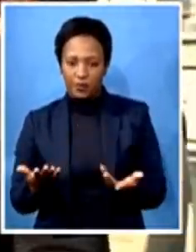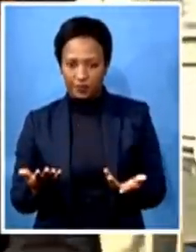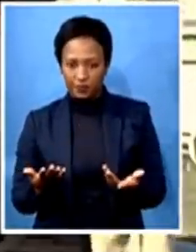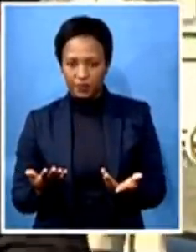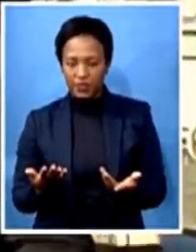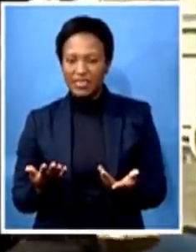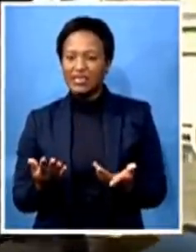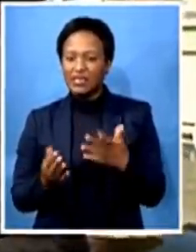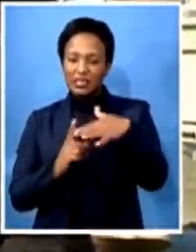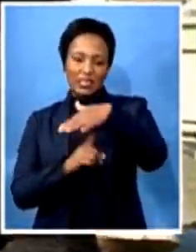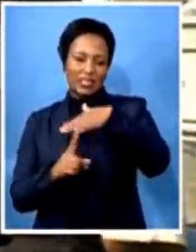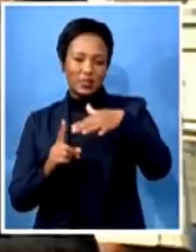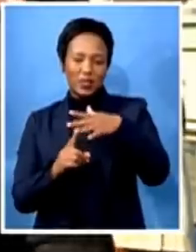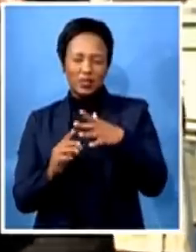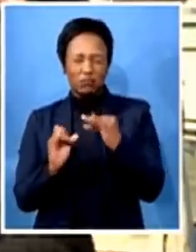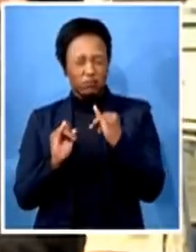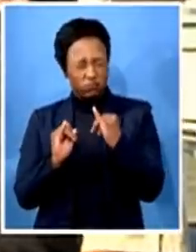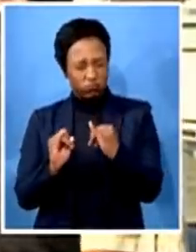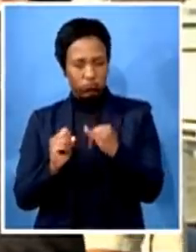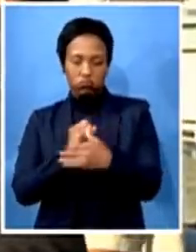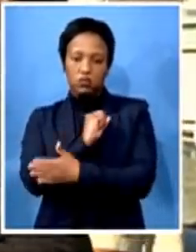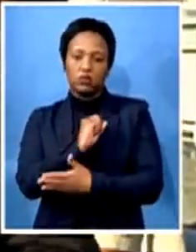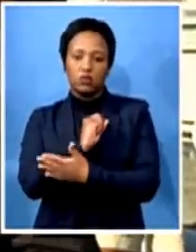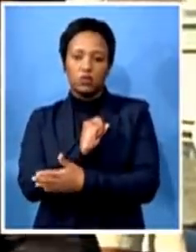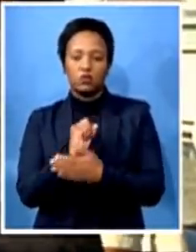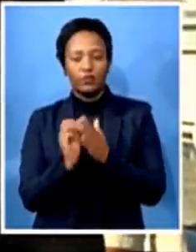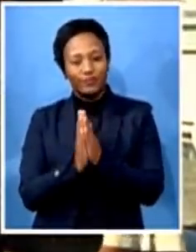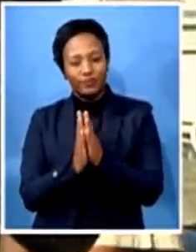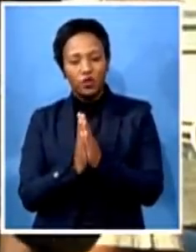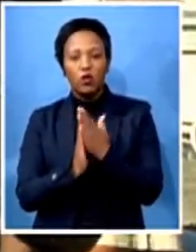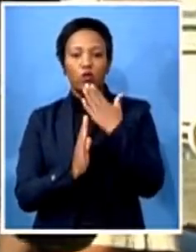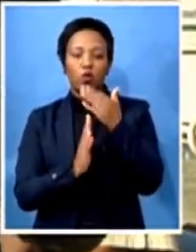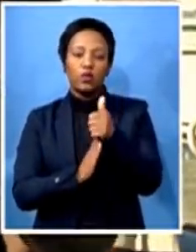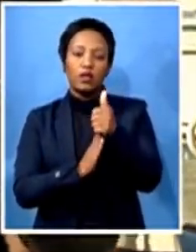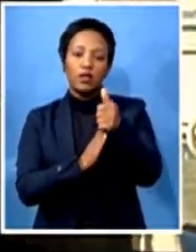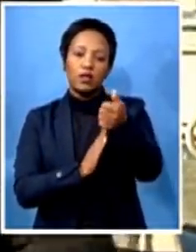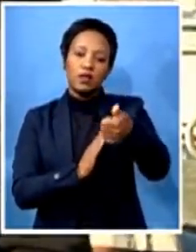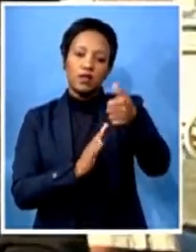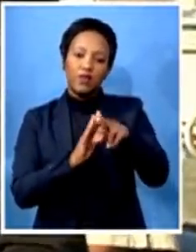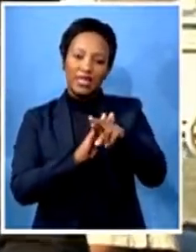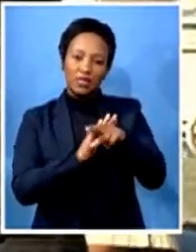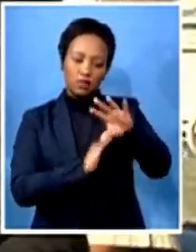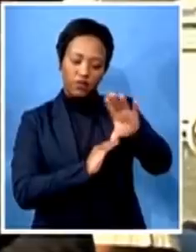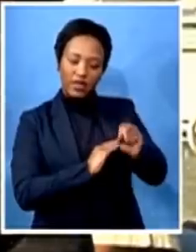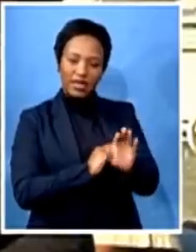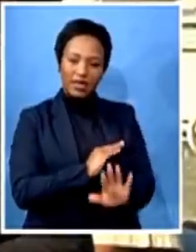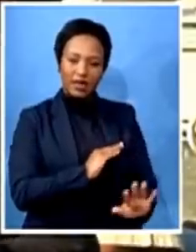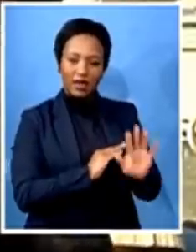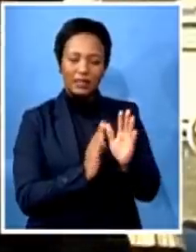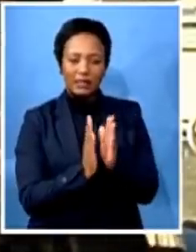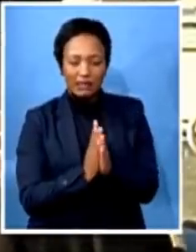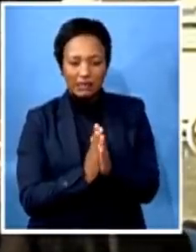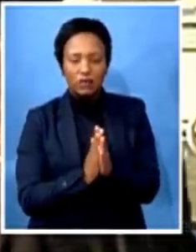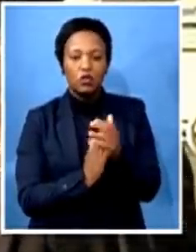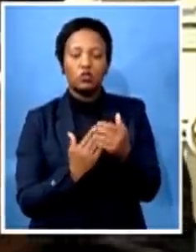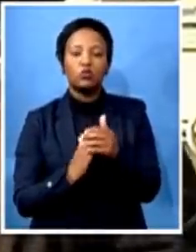country. And we call upon the leaders of the region to look at, we call upon to show solidarity, because